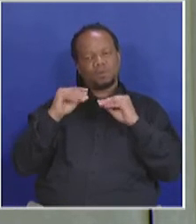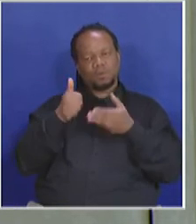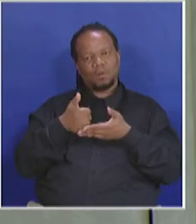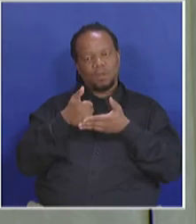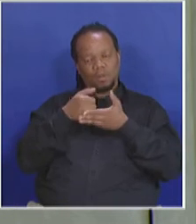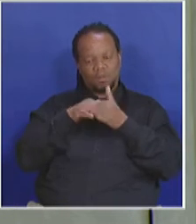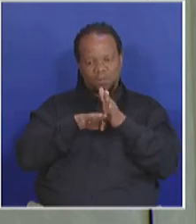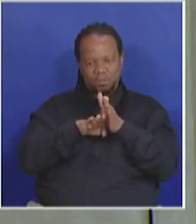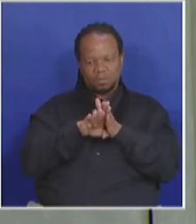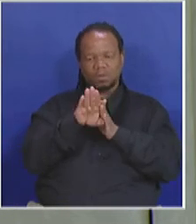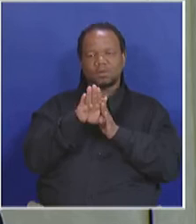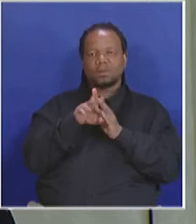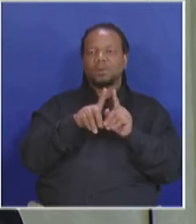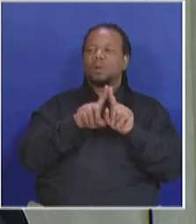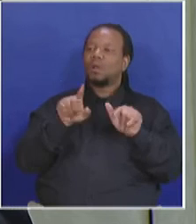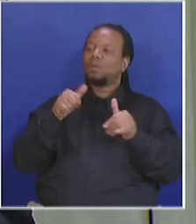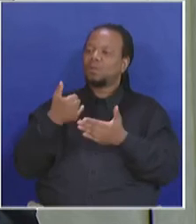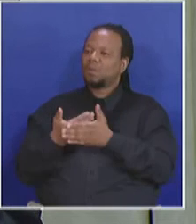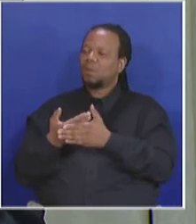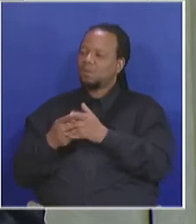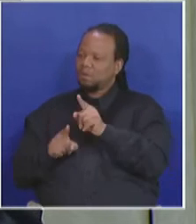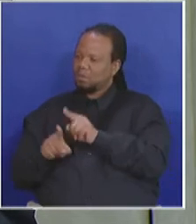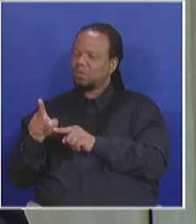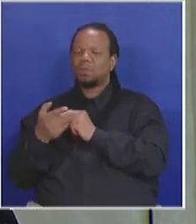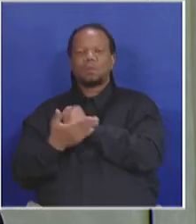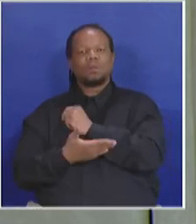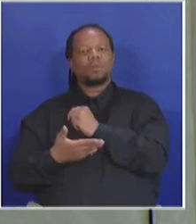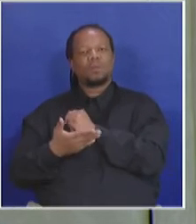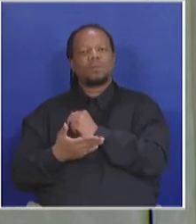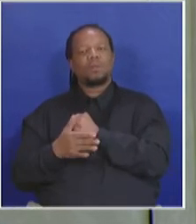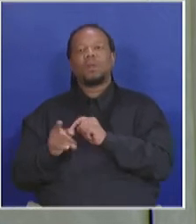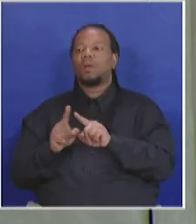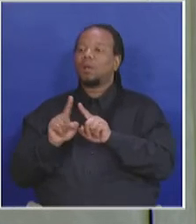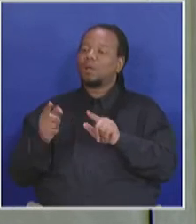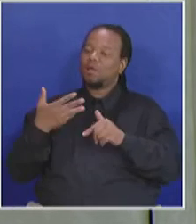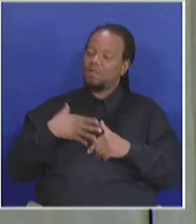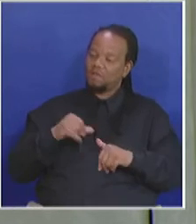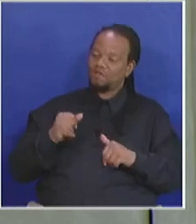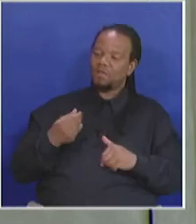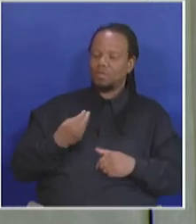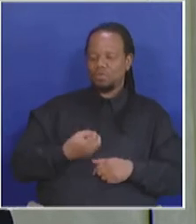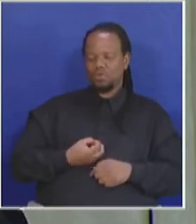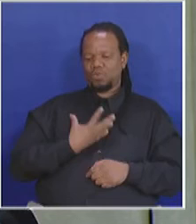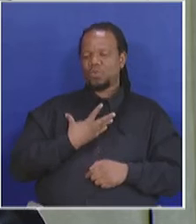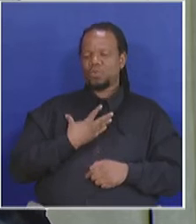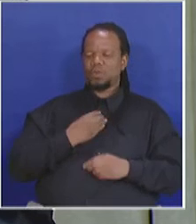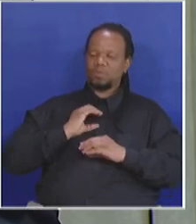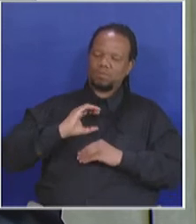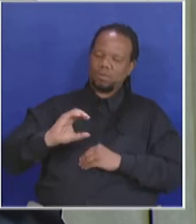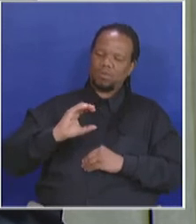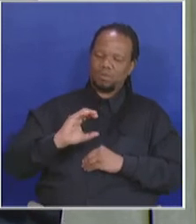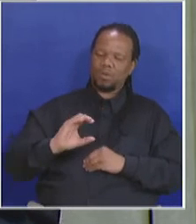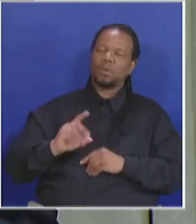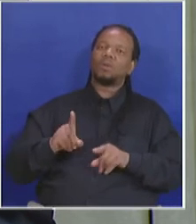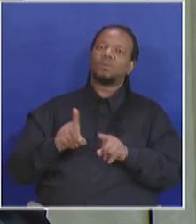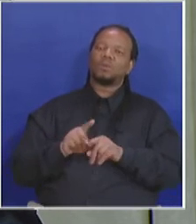only key to make a development of a country. Investing to the young people is like investing to the youth.